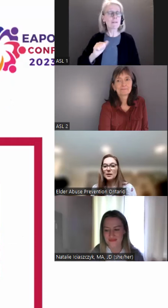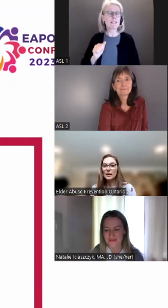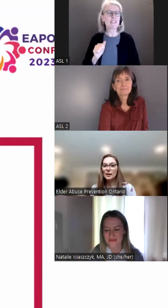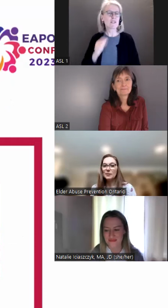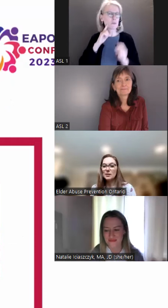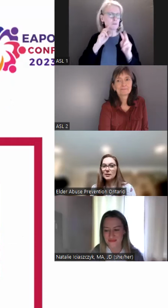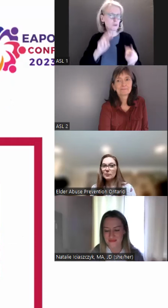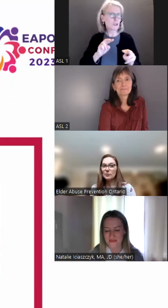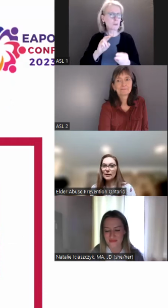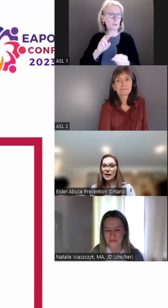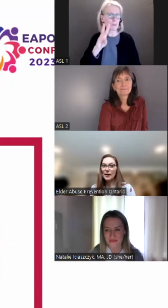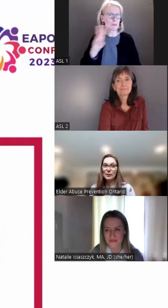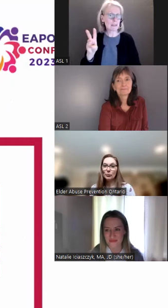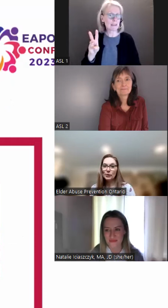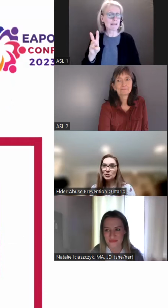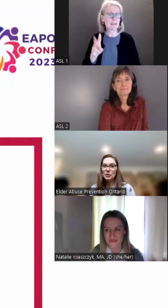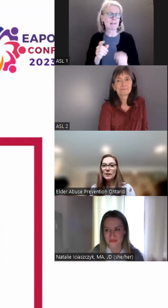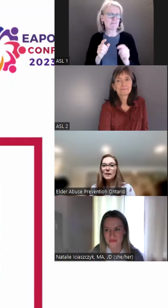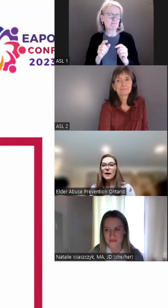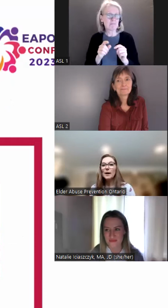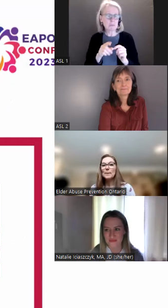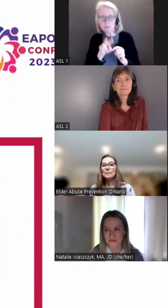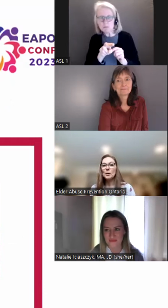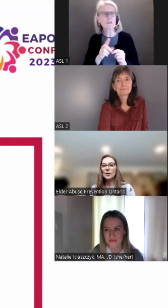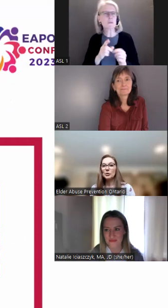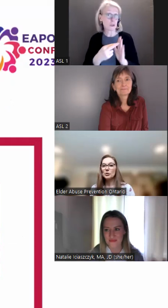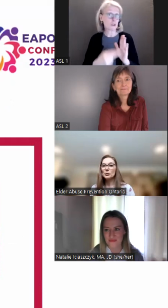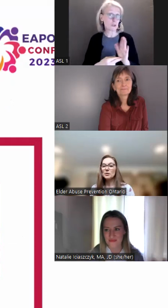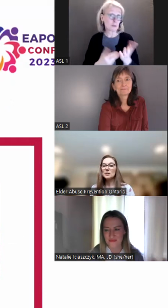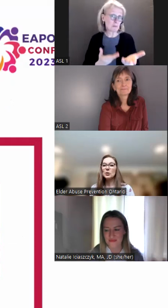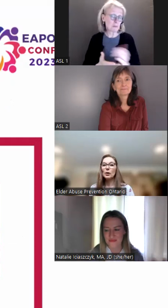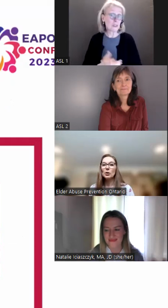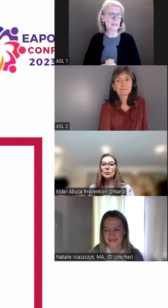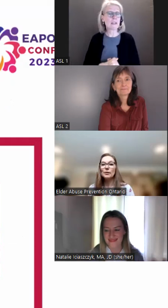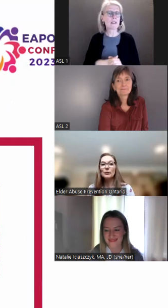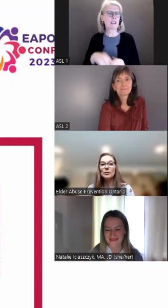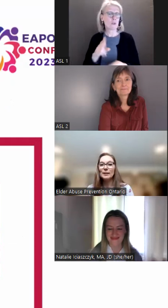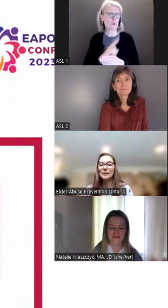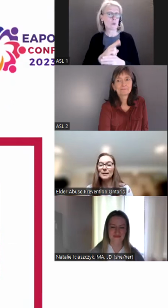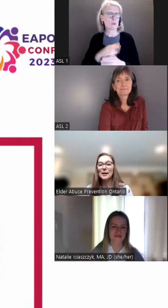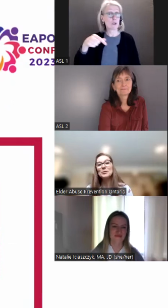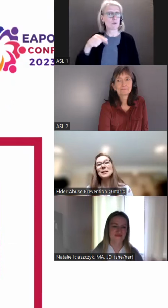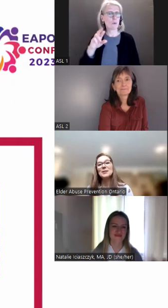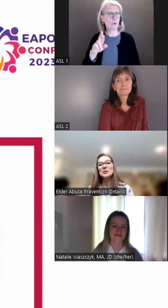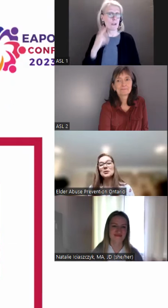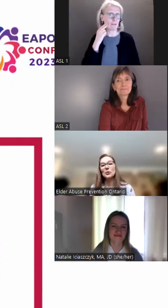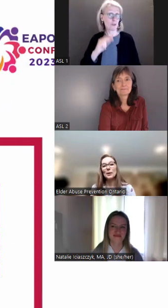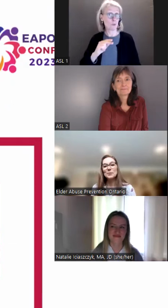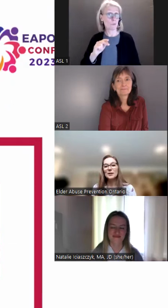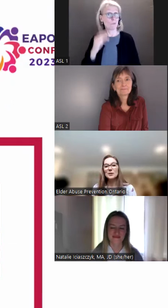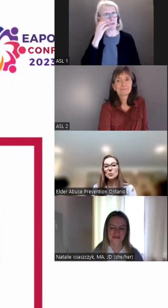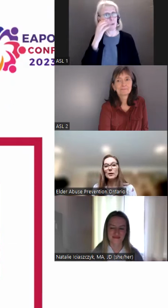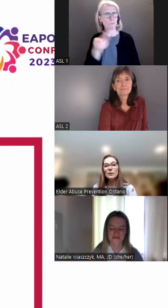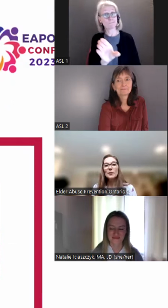our website and look at that and maybe register. And you can use this QR code if you have your little cameras handy, just to go to